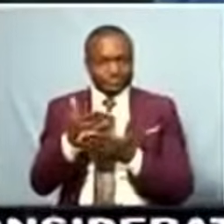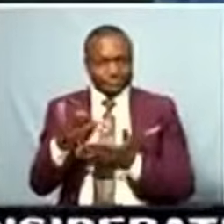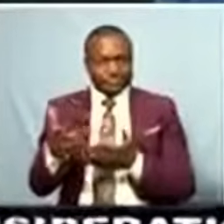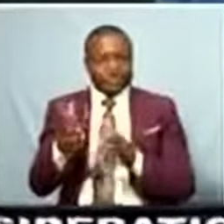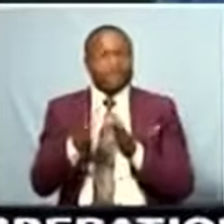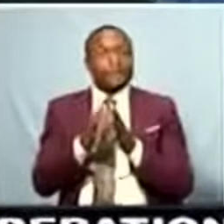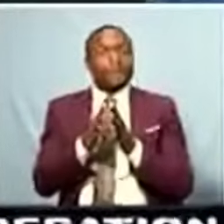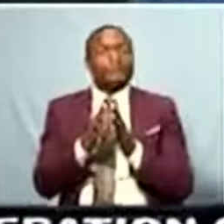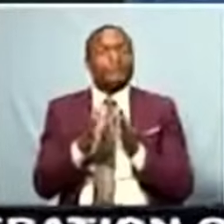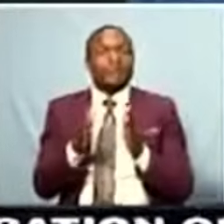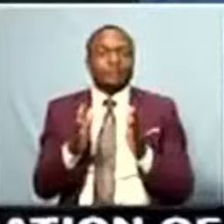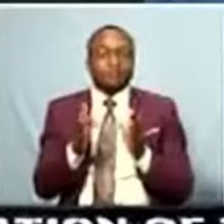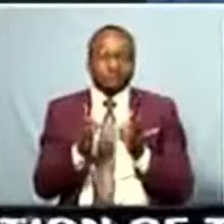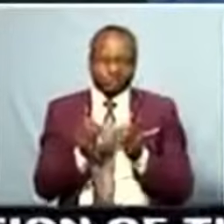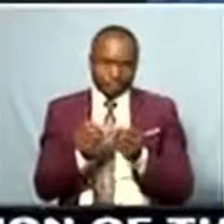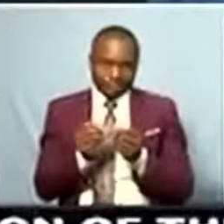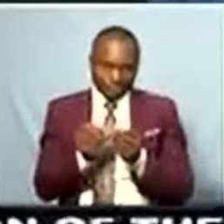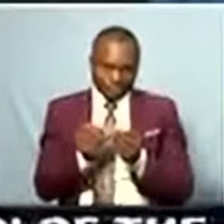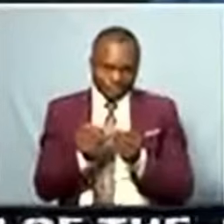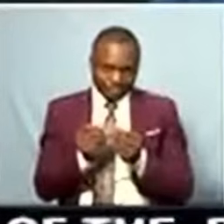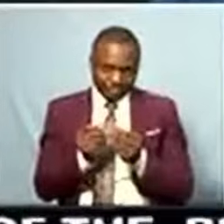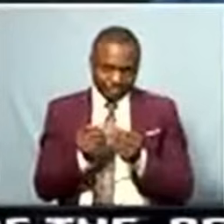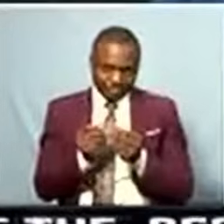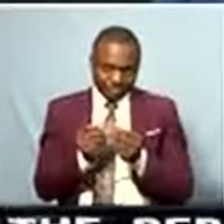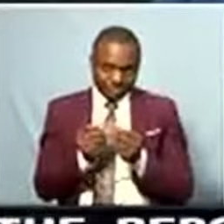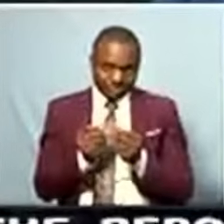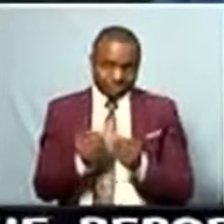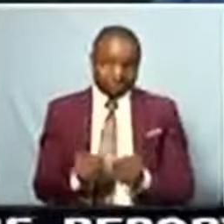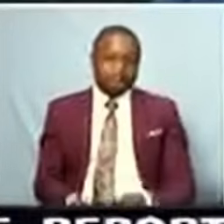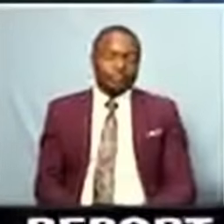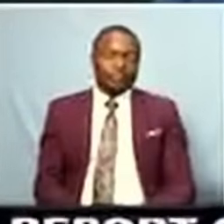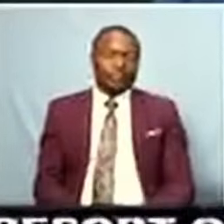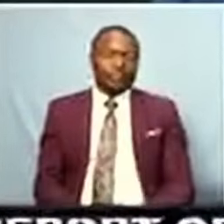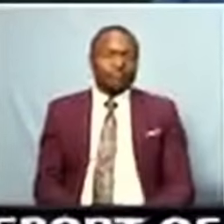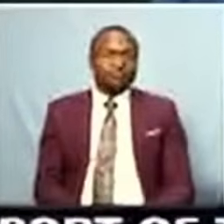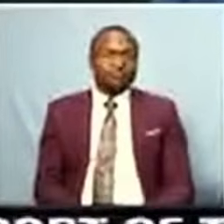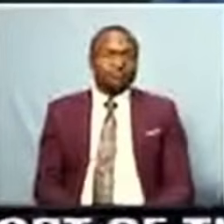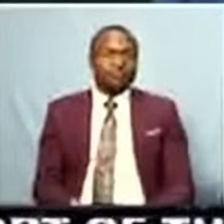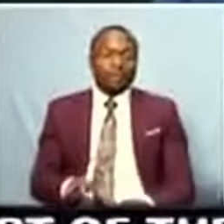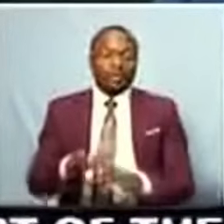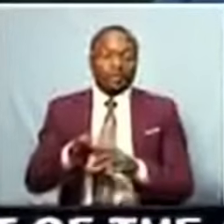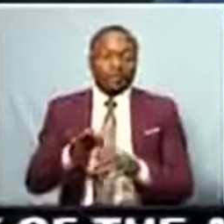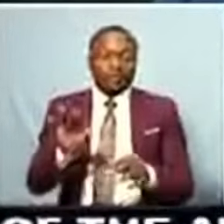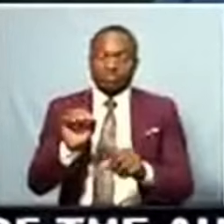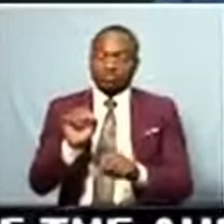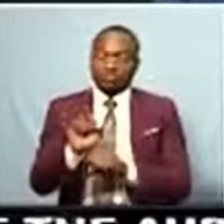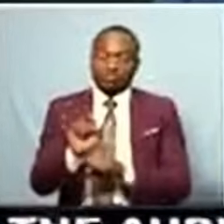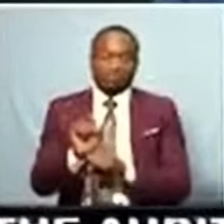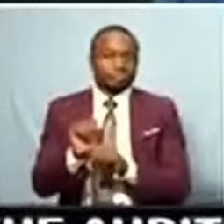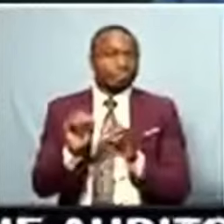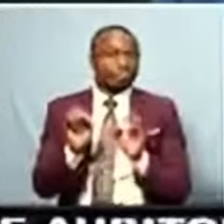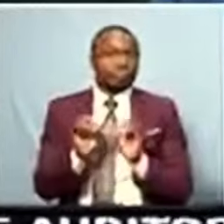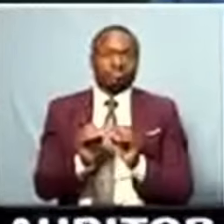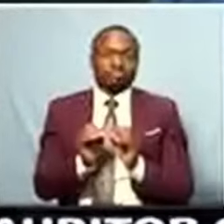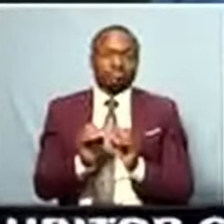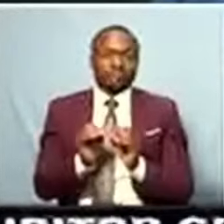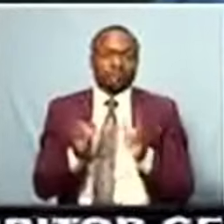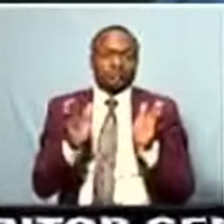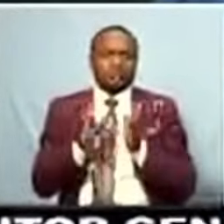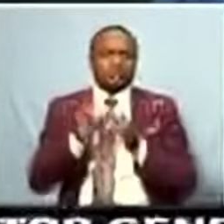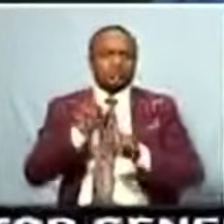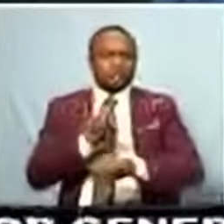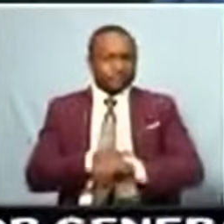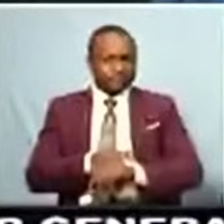colossal amounts of money, and then they are found not working within a short period of time. And I